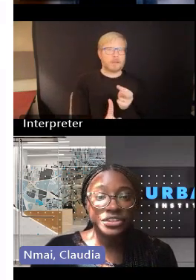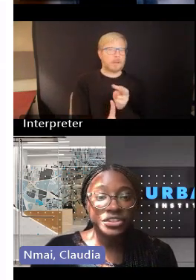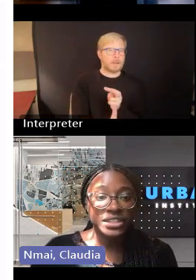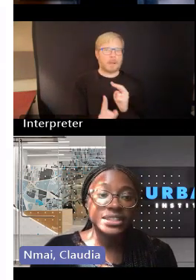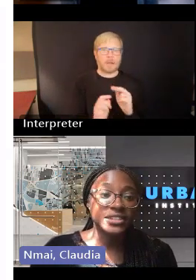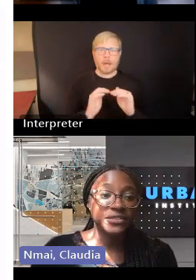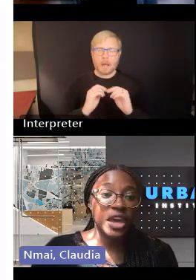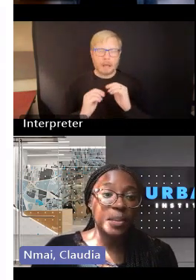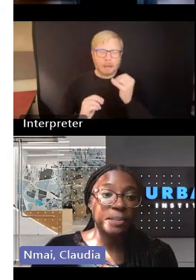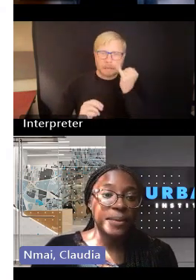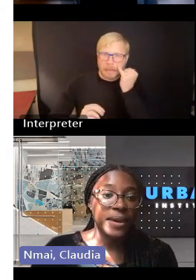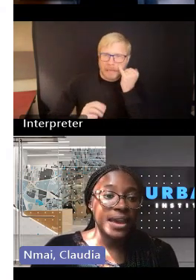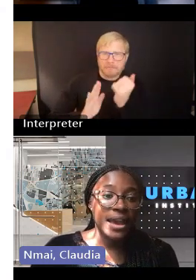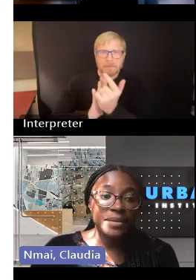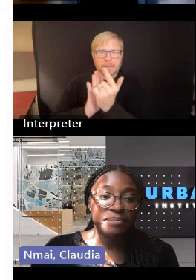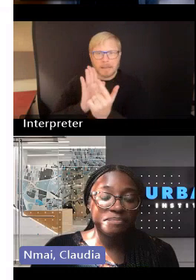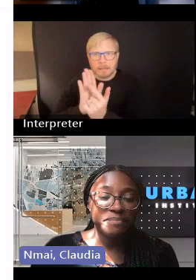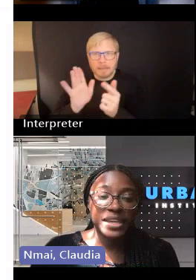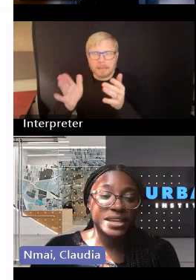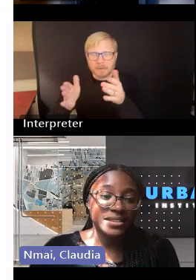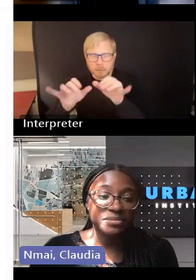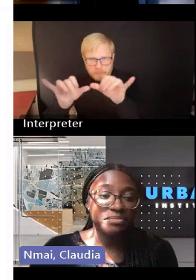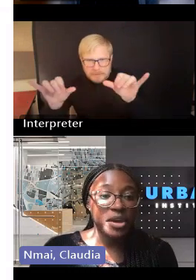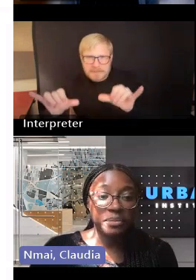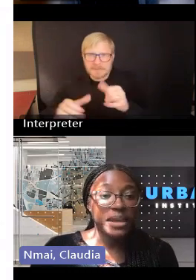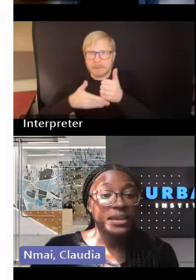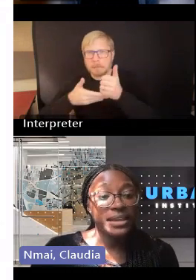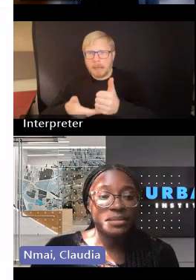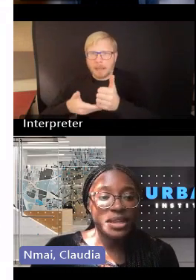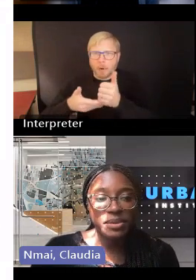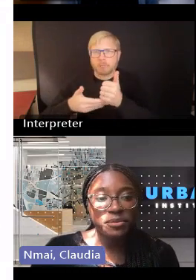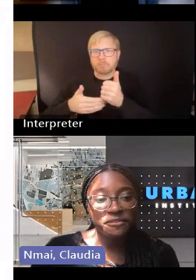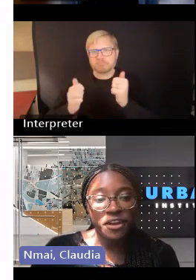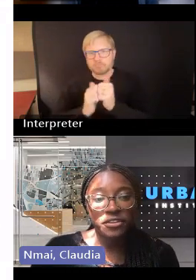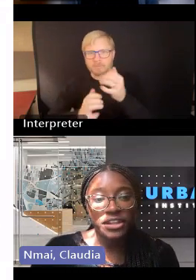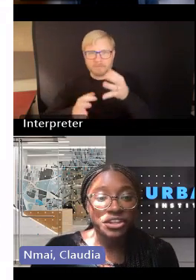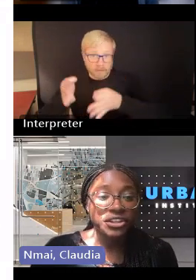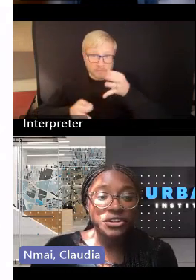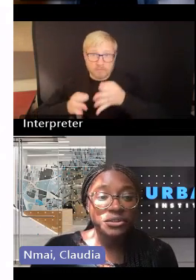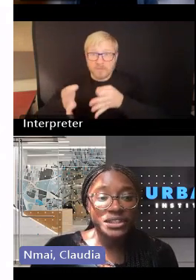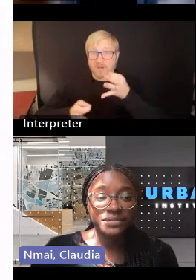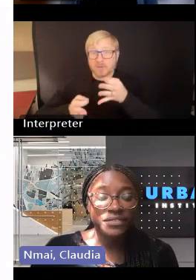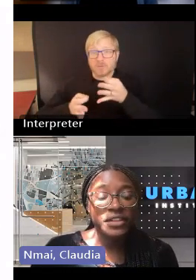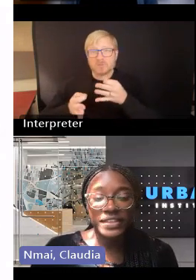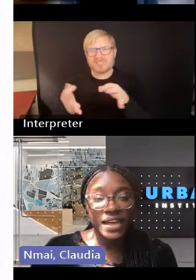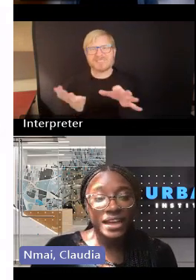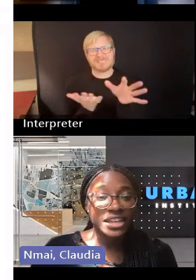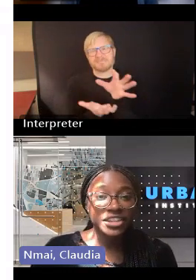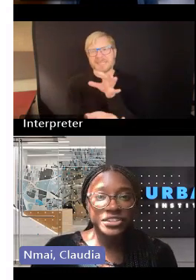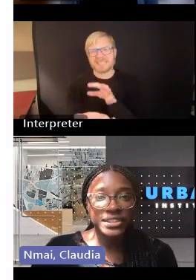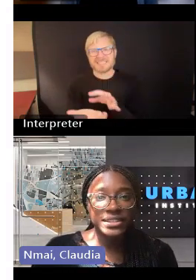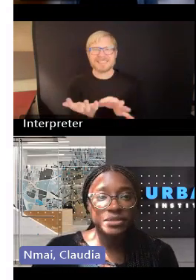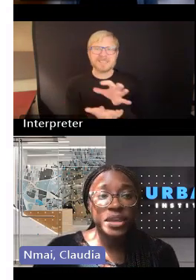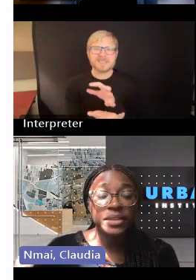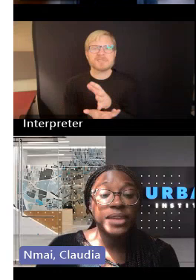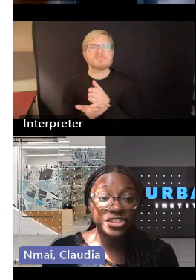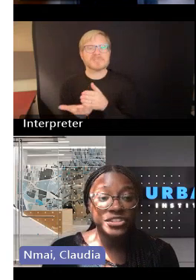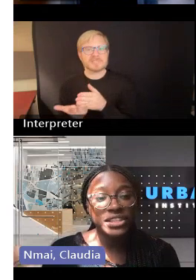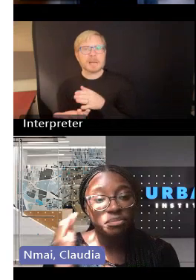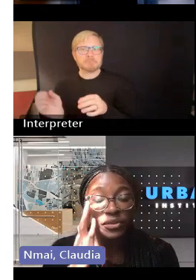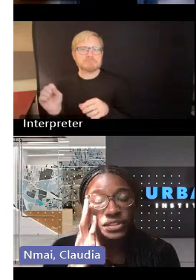in safety or justice for them, because, again, many people felt unheard or felt like they lacked